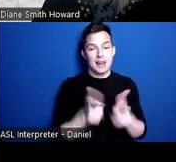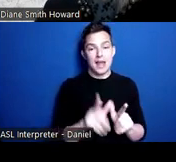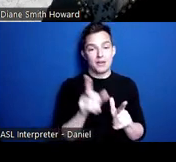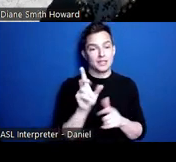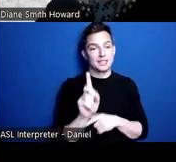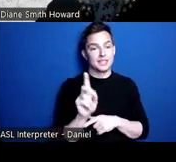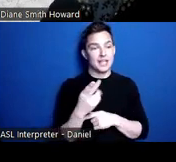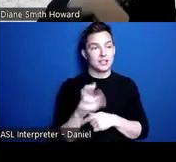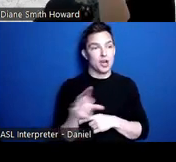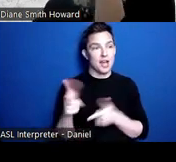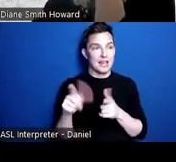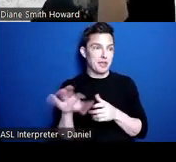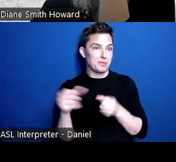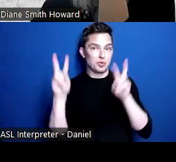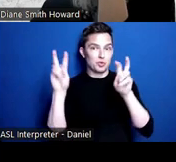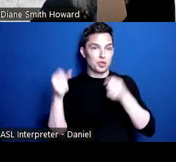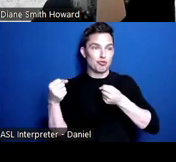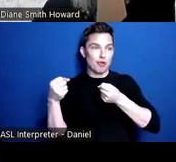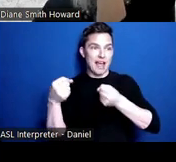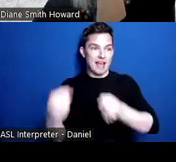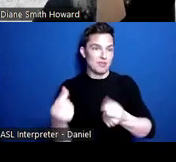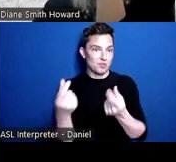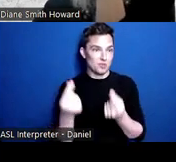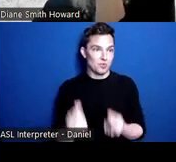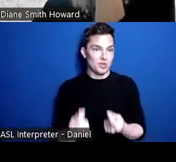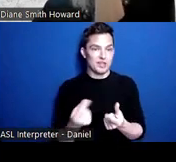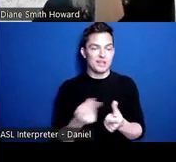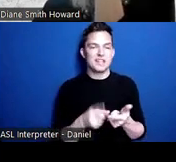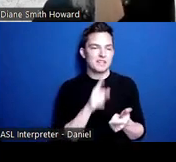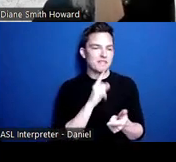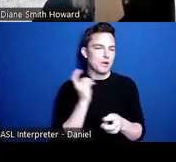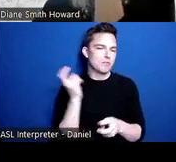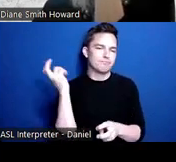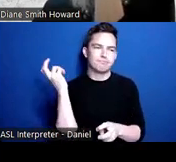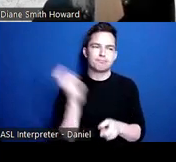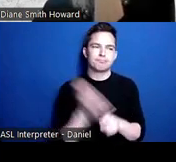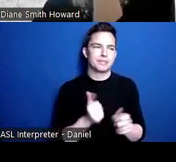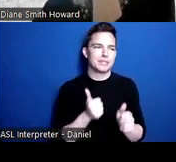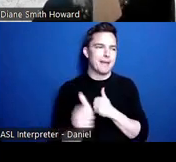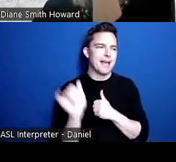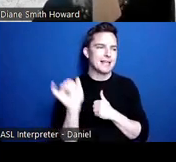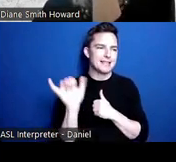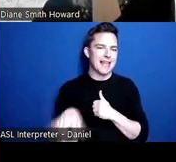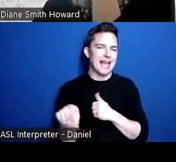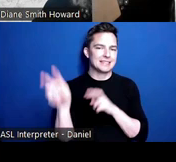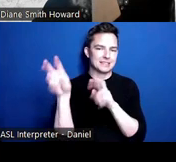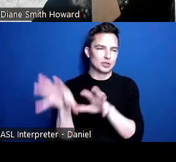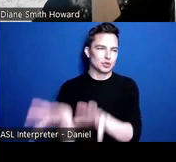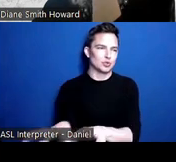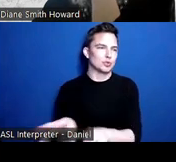of drive it, then, you know, it's very hard to get past that.